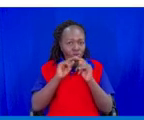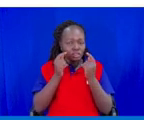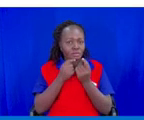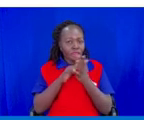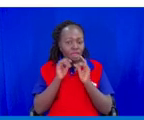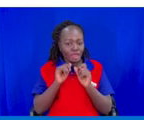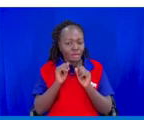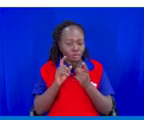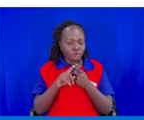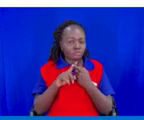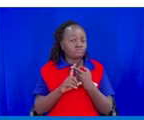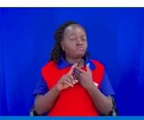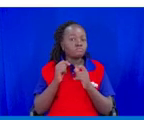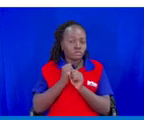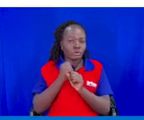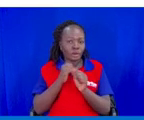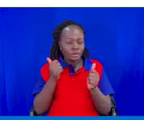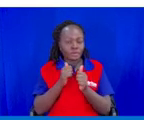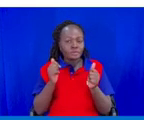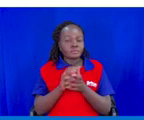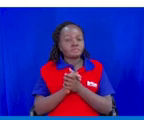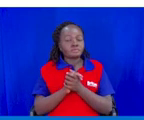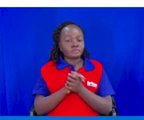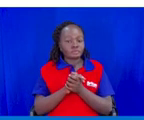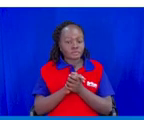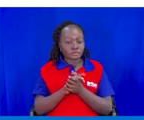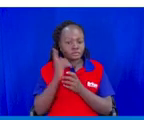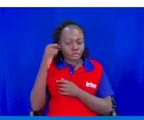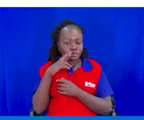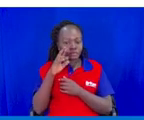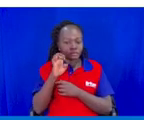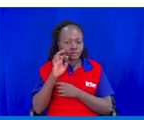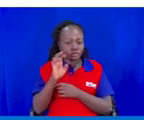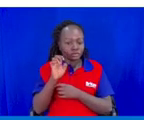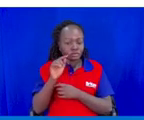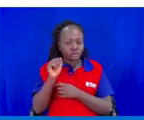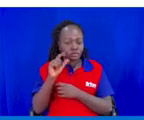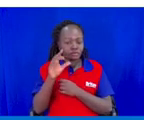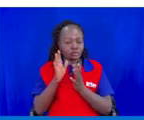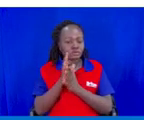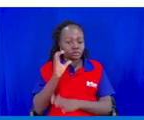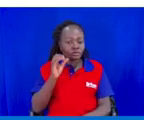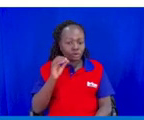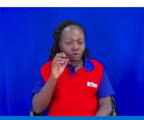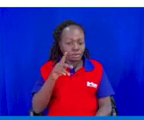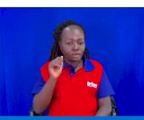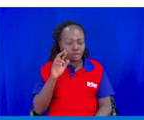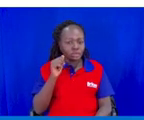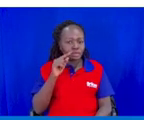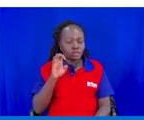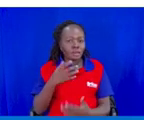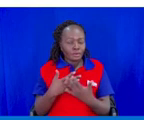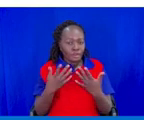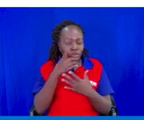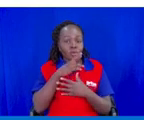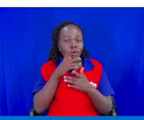right across. These are our retail and corporate products, ladies and gentlemen. You are all here today